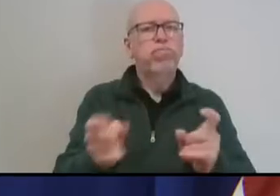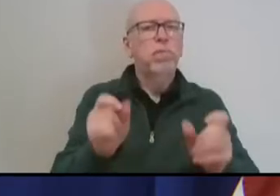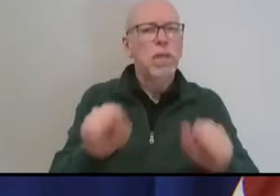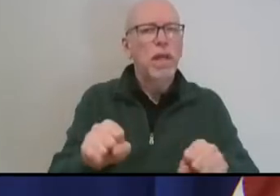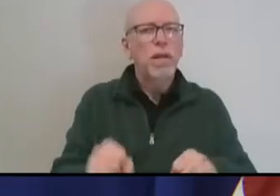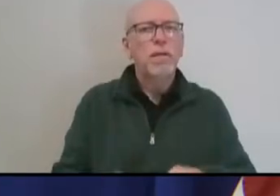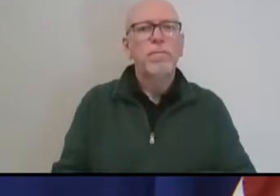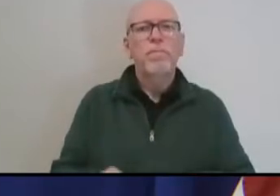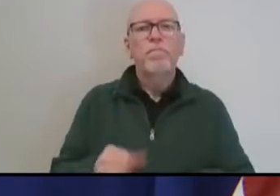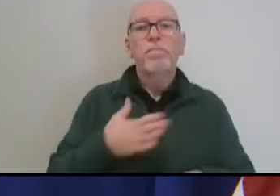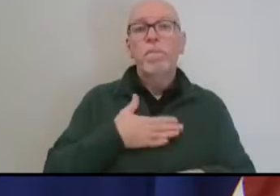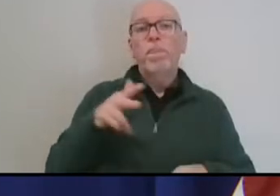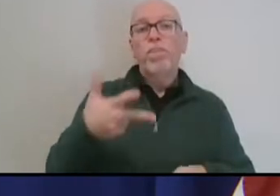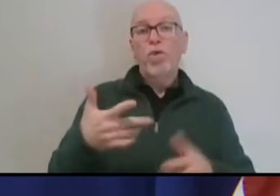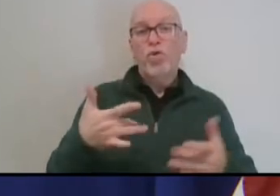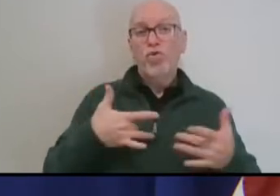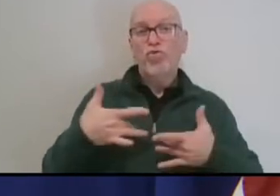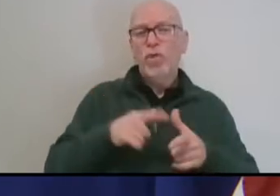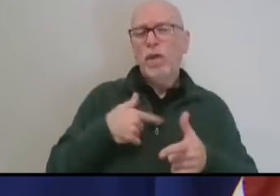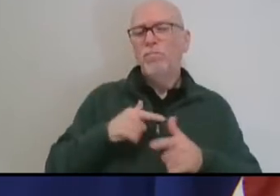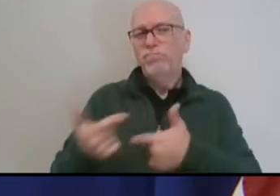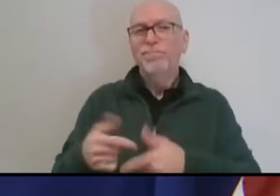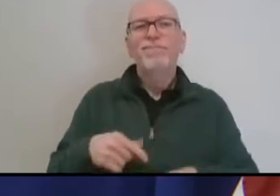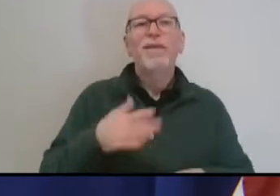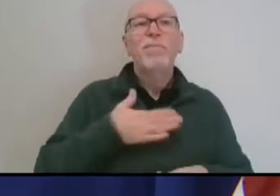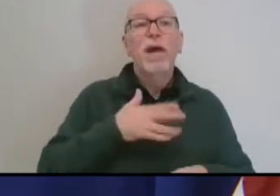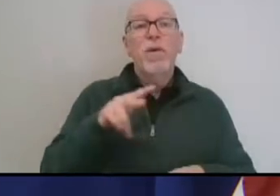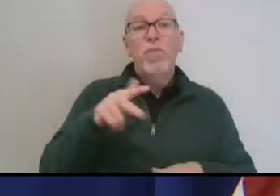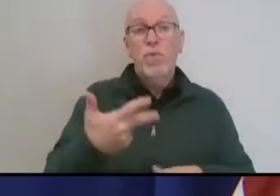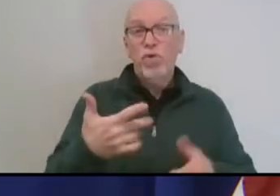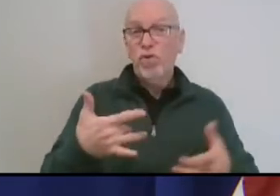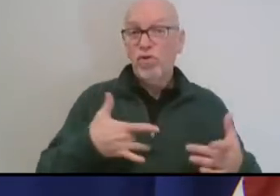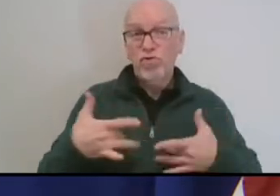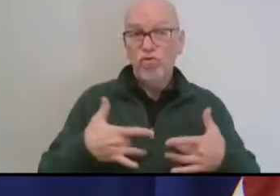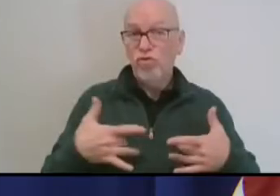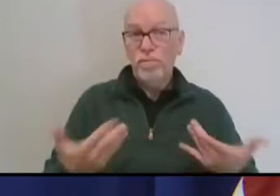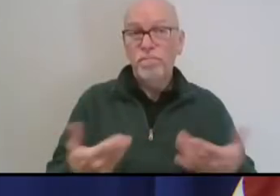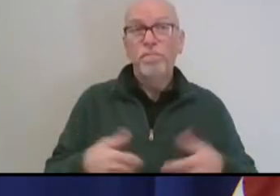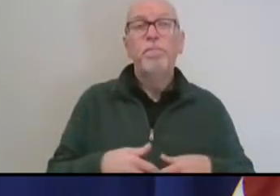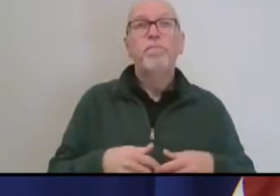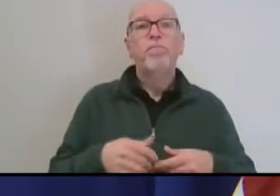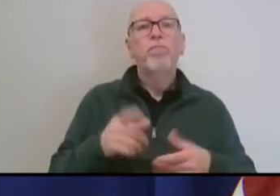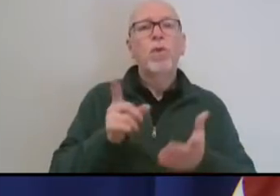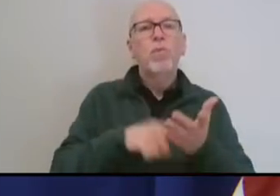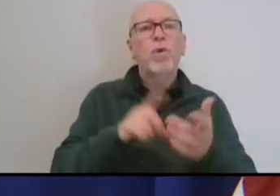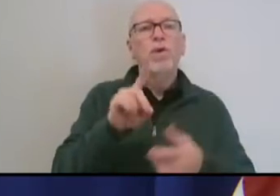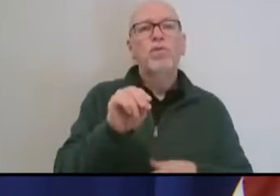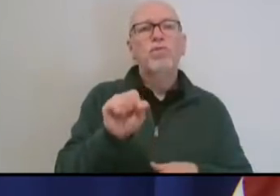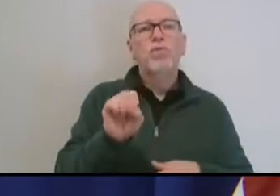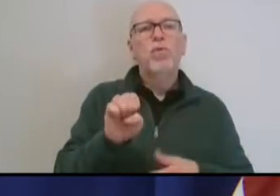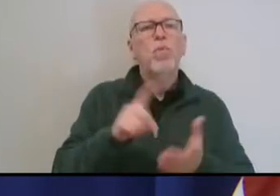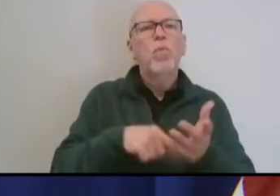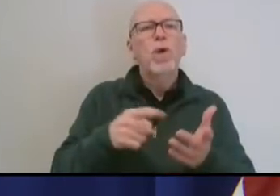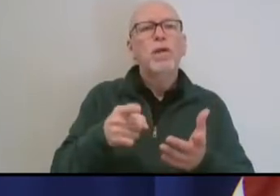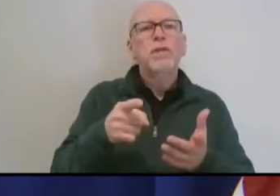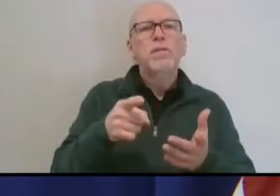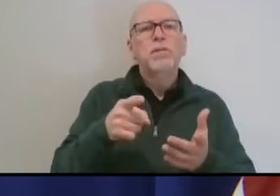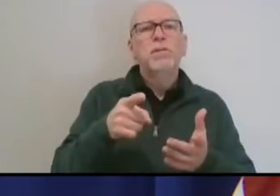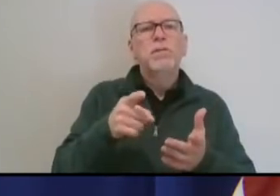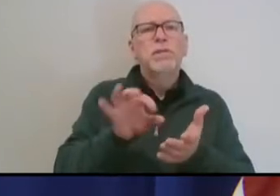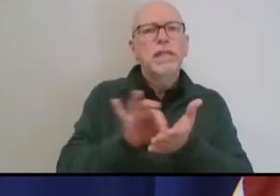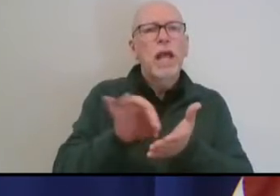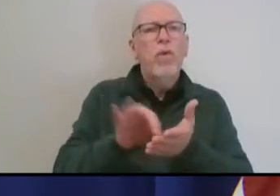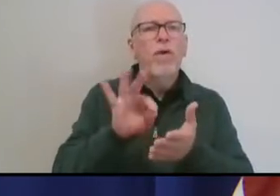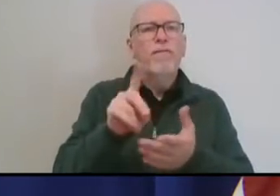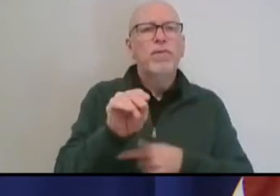My third concern, and then I'll pitch it to you. My third concern is what doses, what's the accounting of doses?